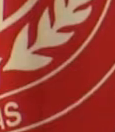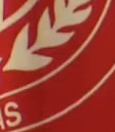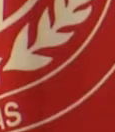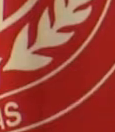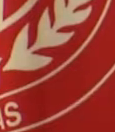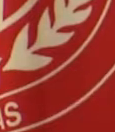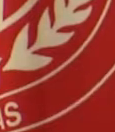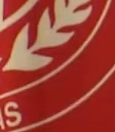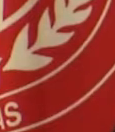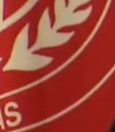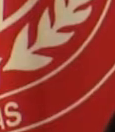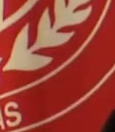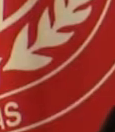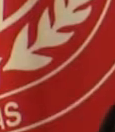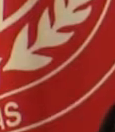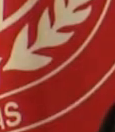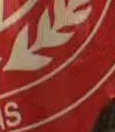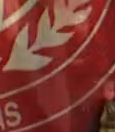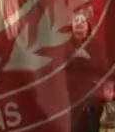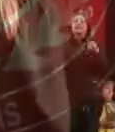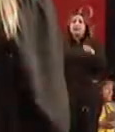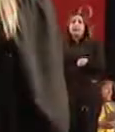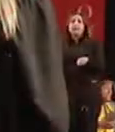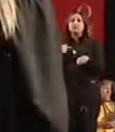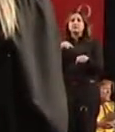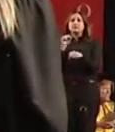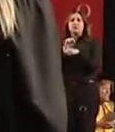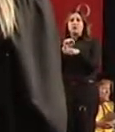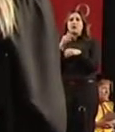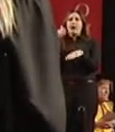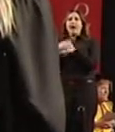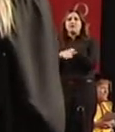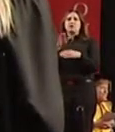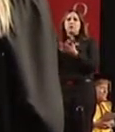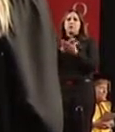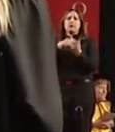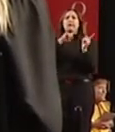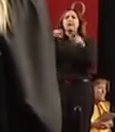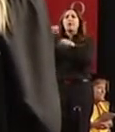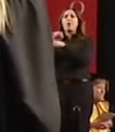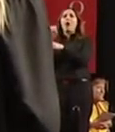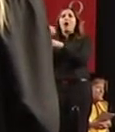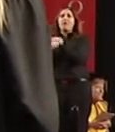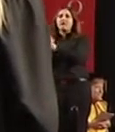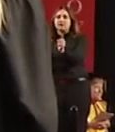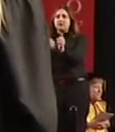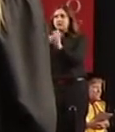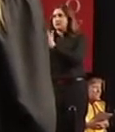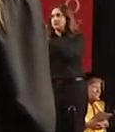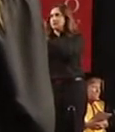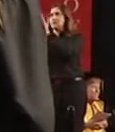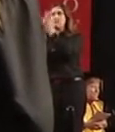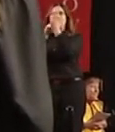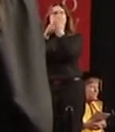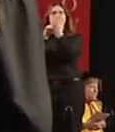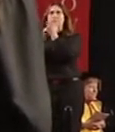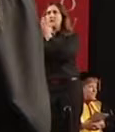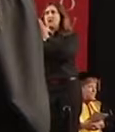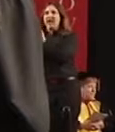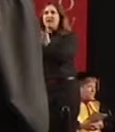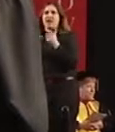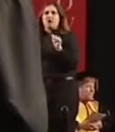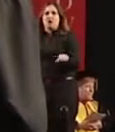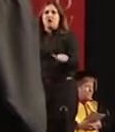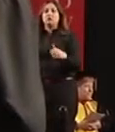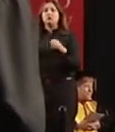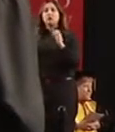But when I turned 16, I worked after school in an office and learned everything I could. You know, education comes